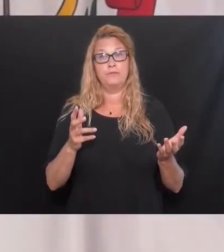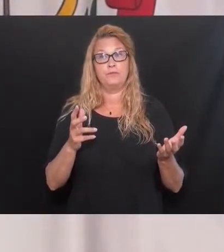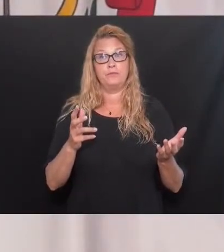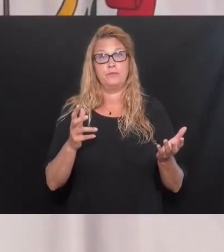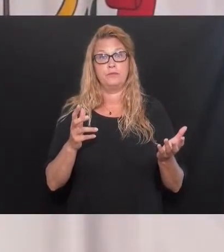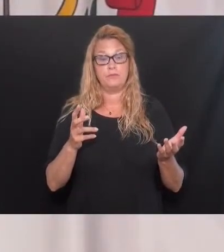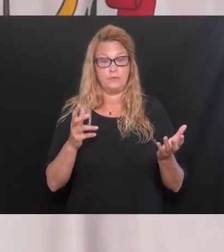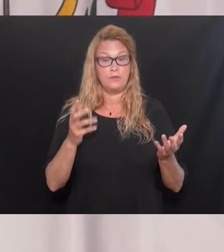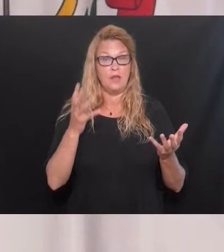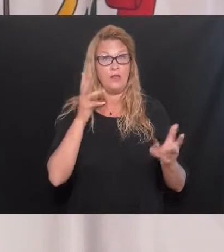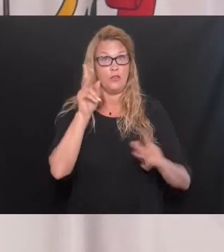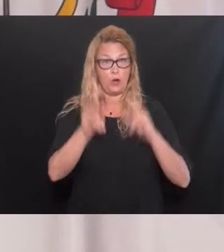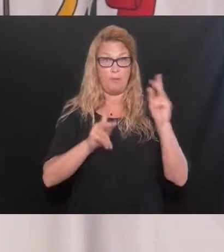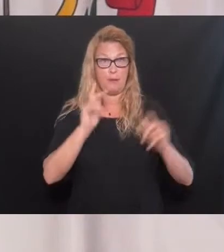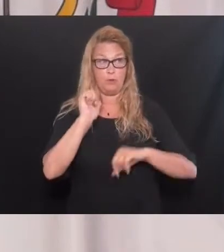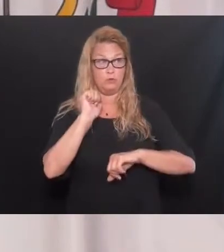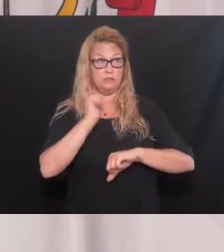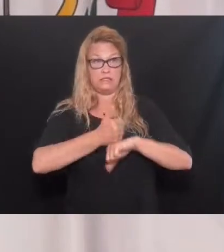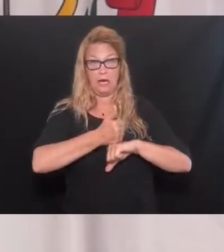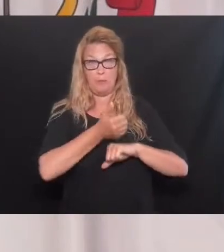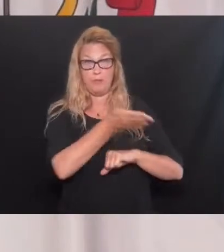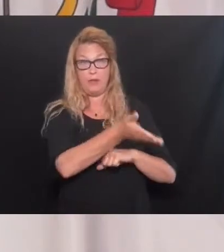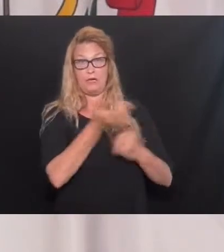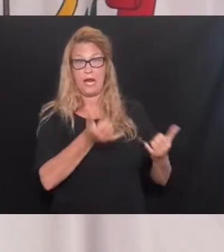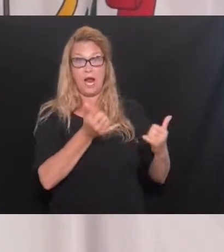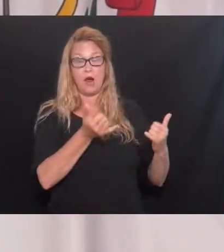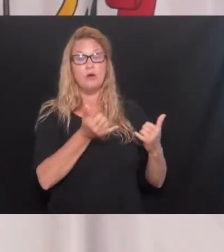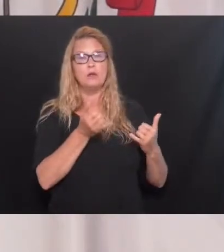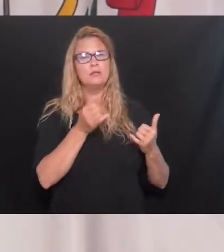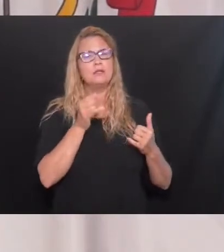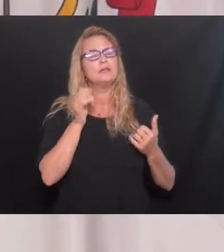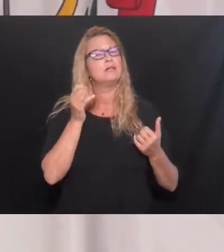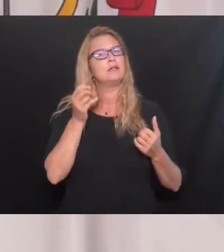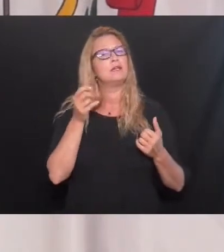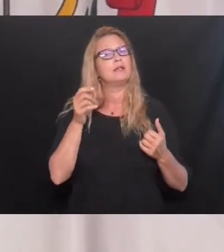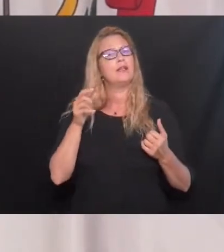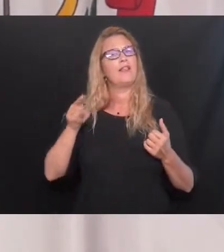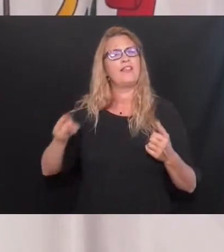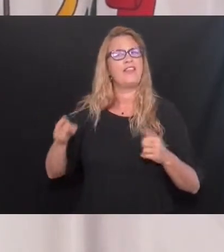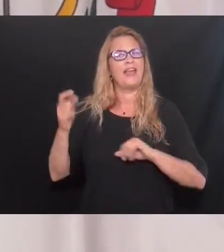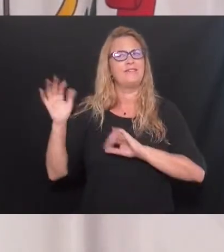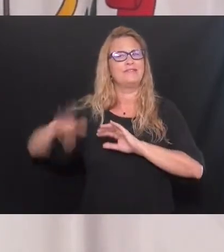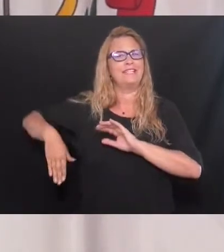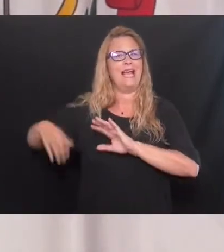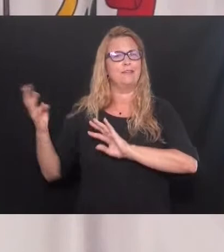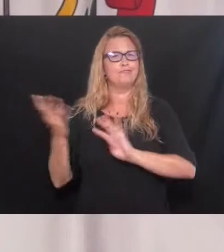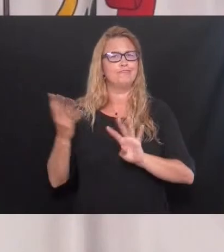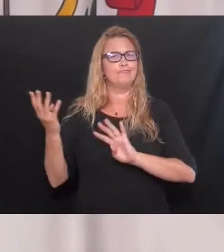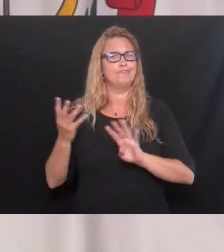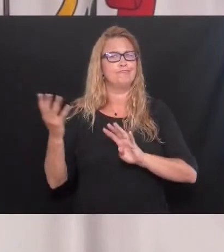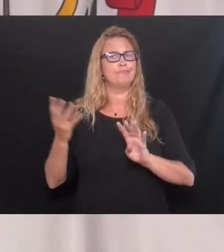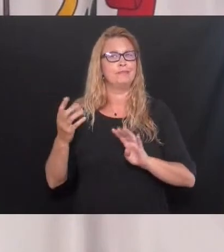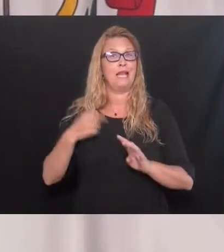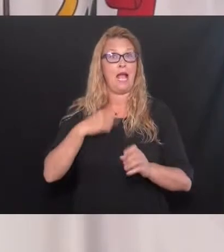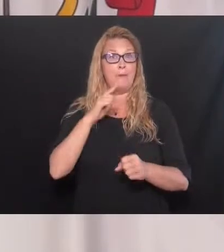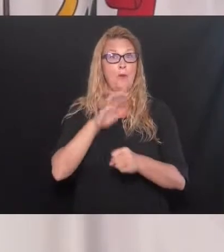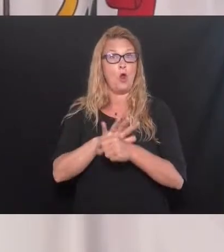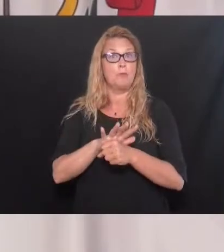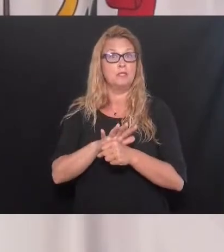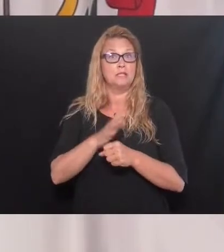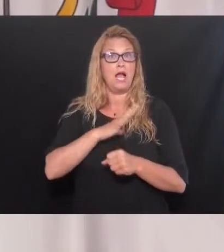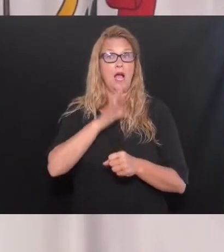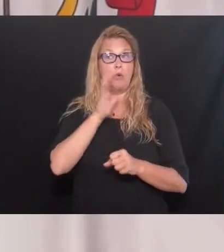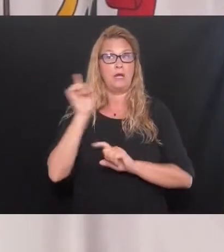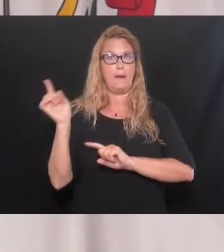spokeslady and everything there, and we talked a little bit, but the people hadn't quite gotten there yet, and I promised them that I would talk with them on the